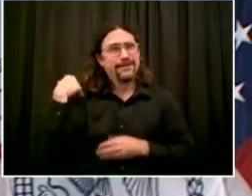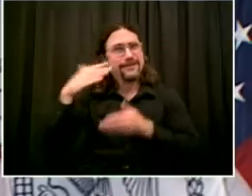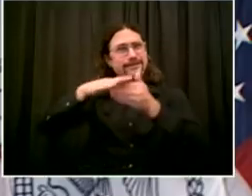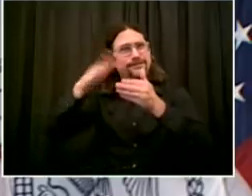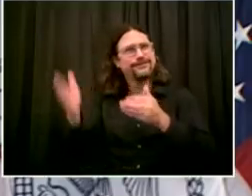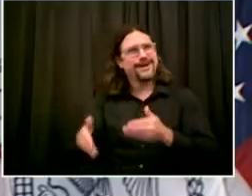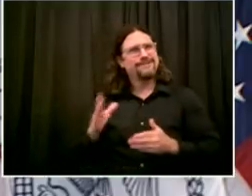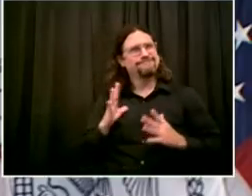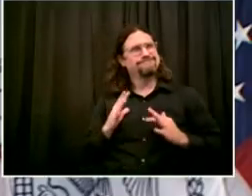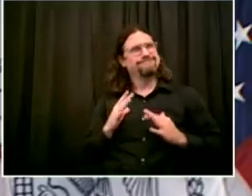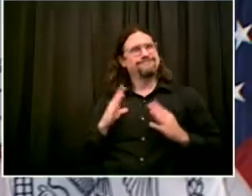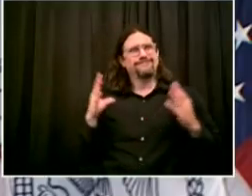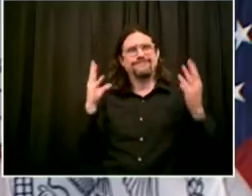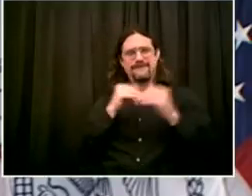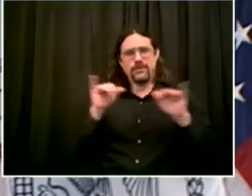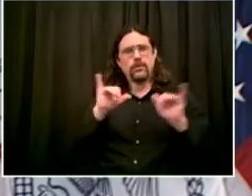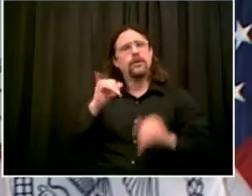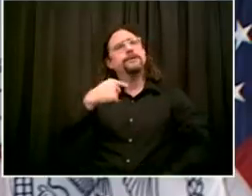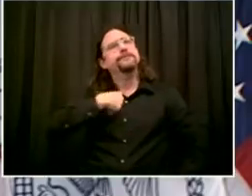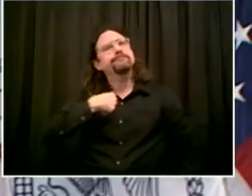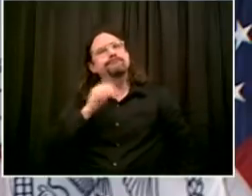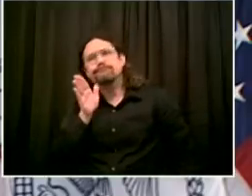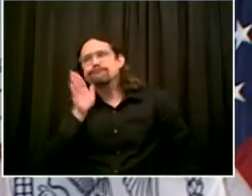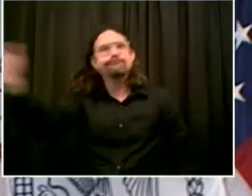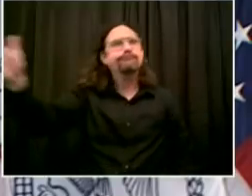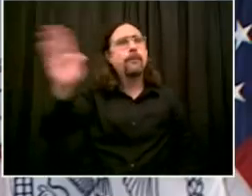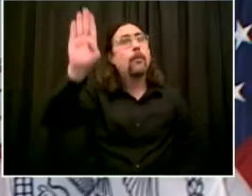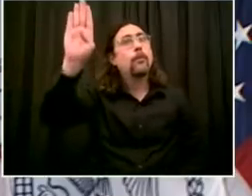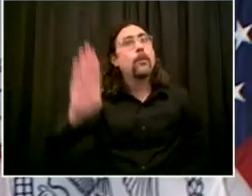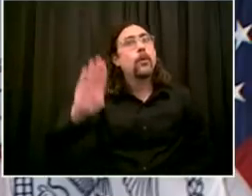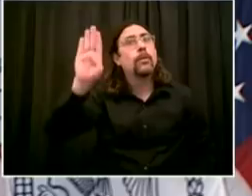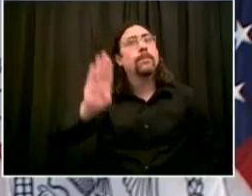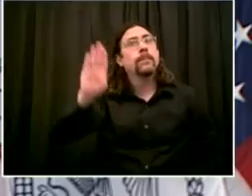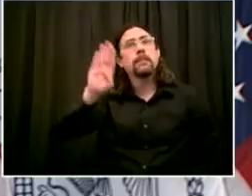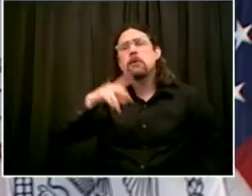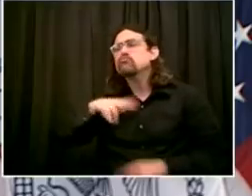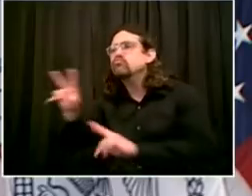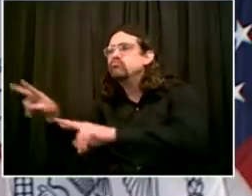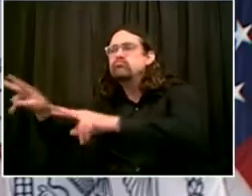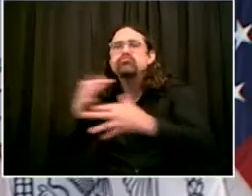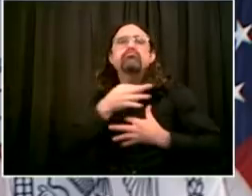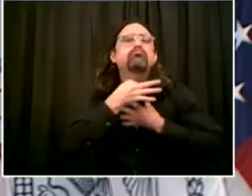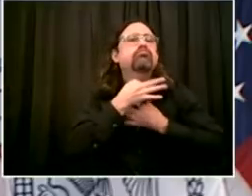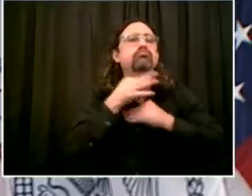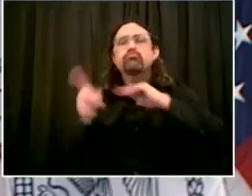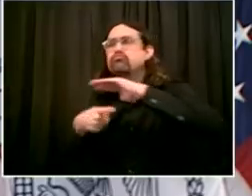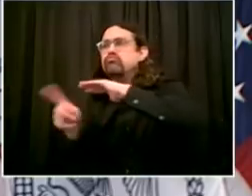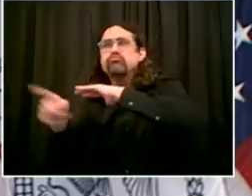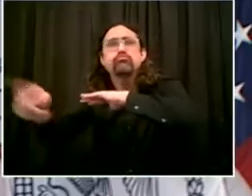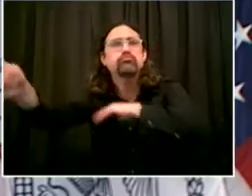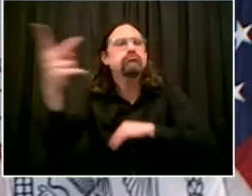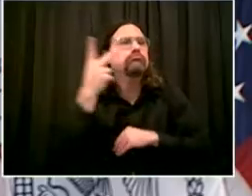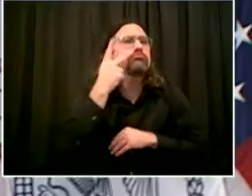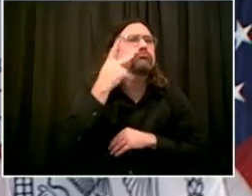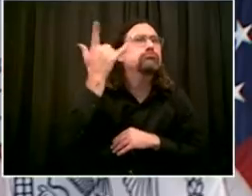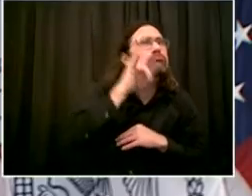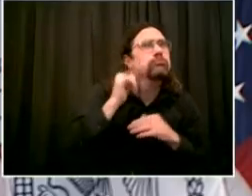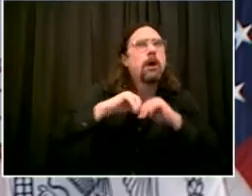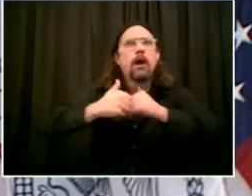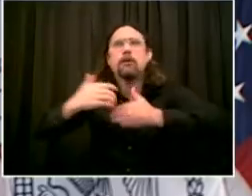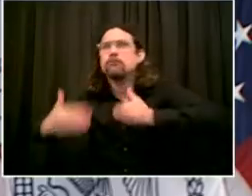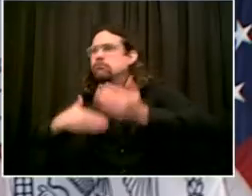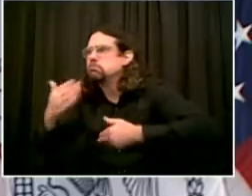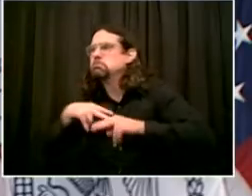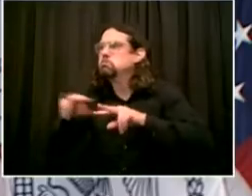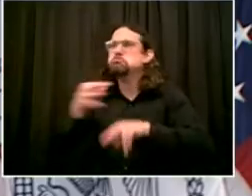streets and our open restaurants initiative. Charlene and I walked around 5th Avenue and Park Slope. It was